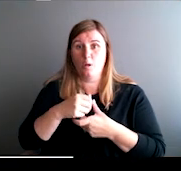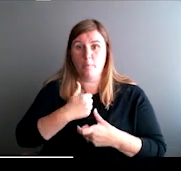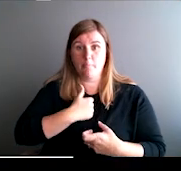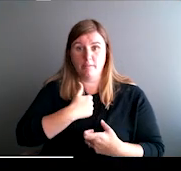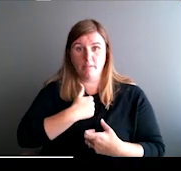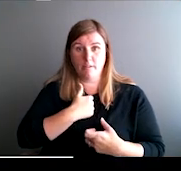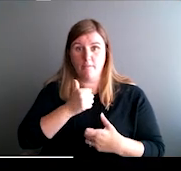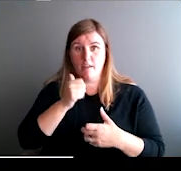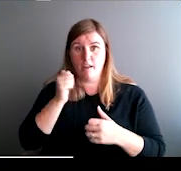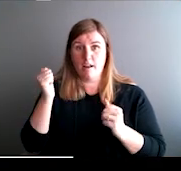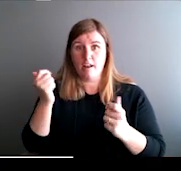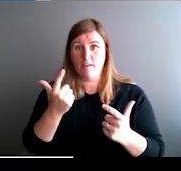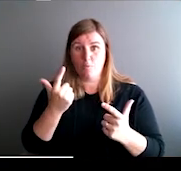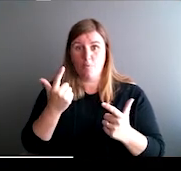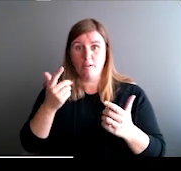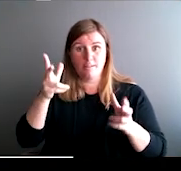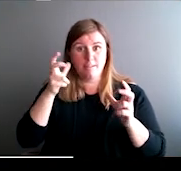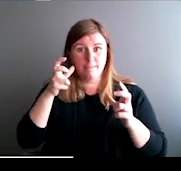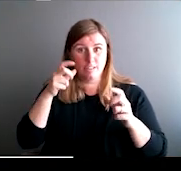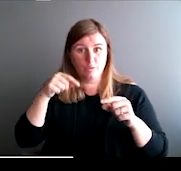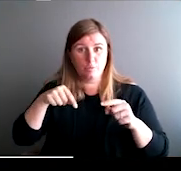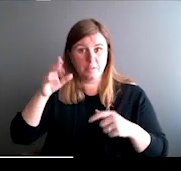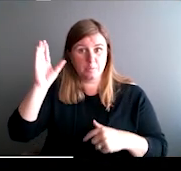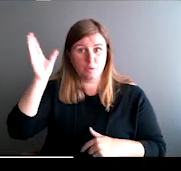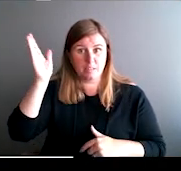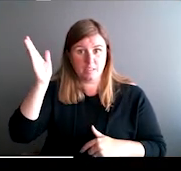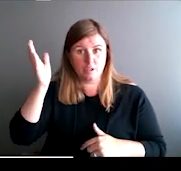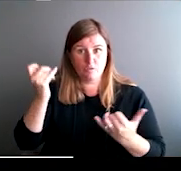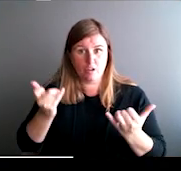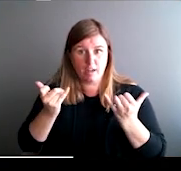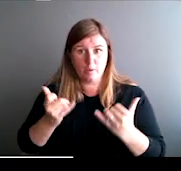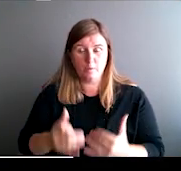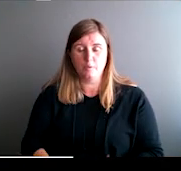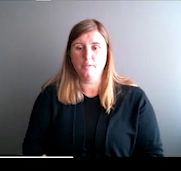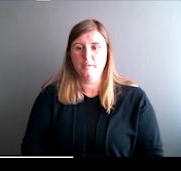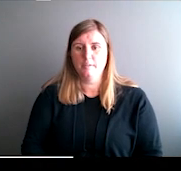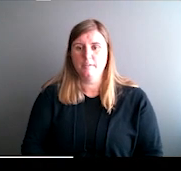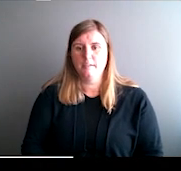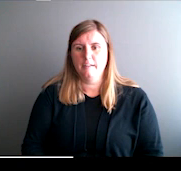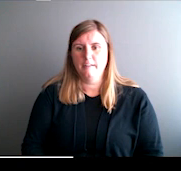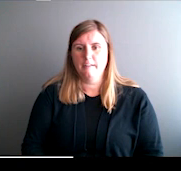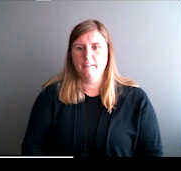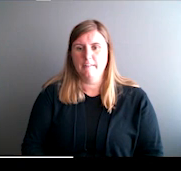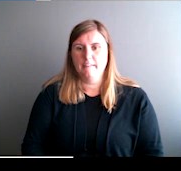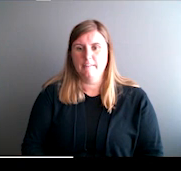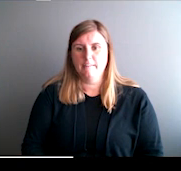and everyone listening to this presentation right now.